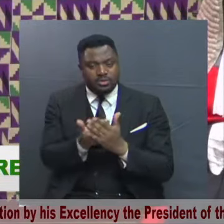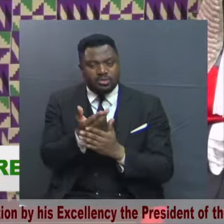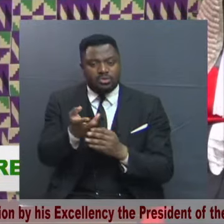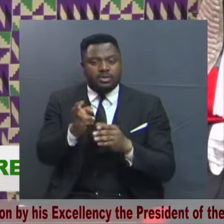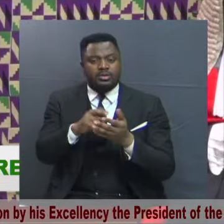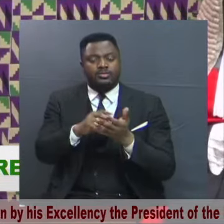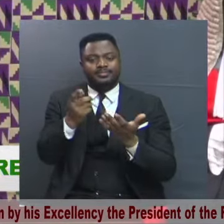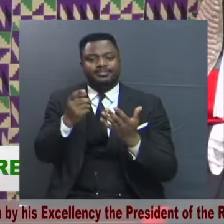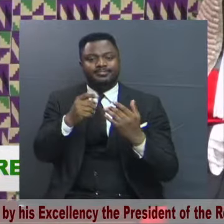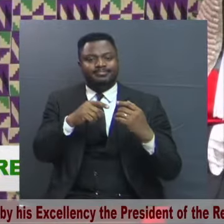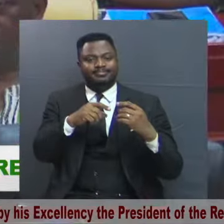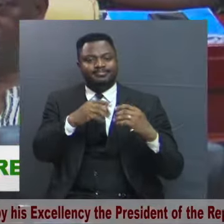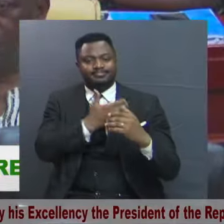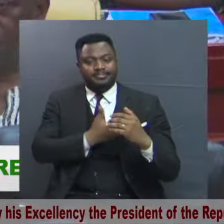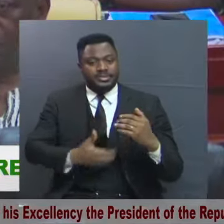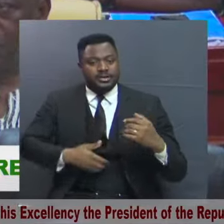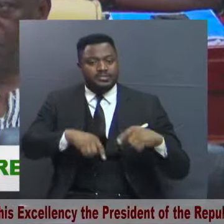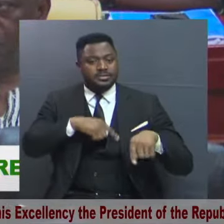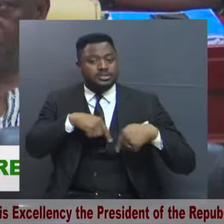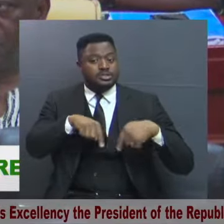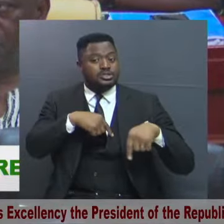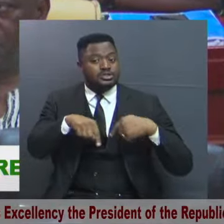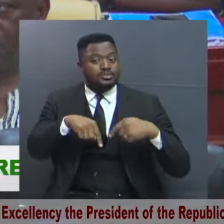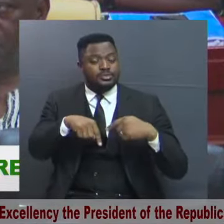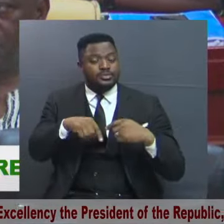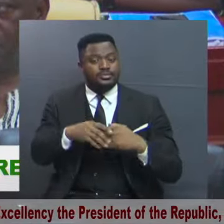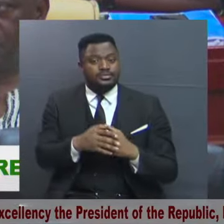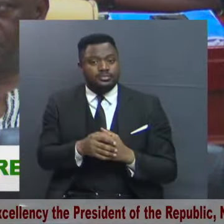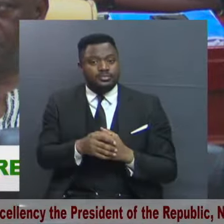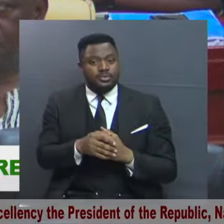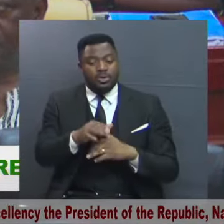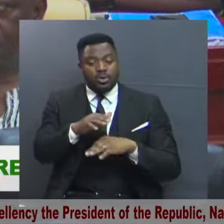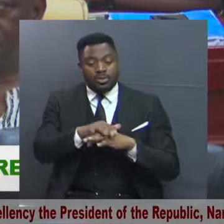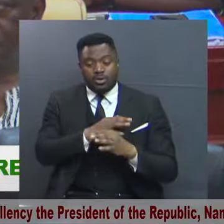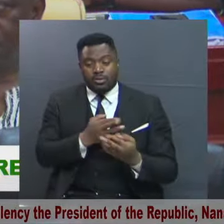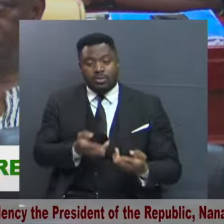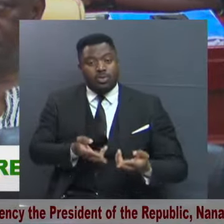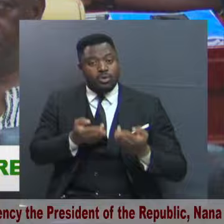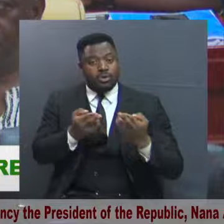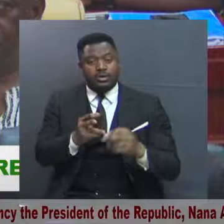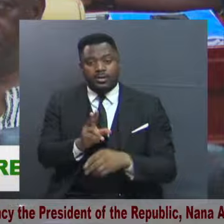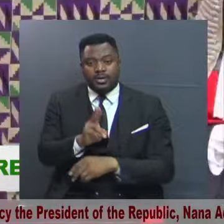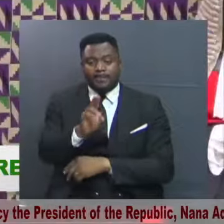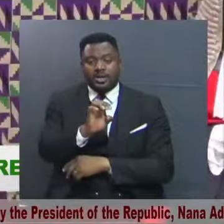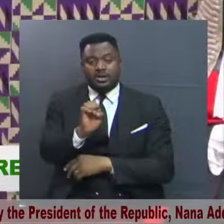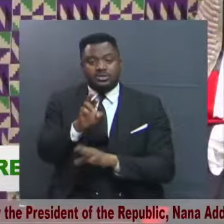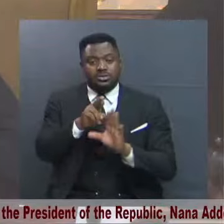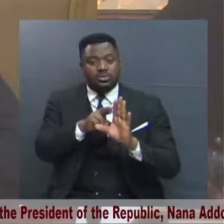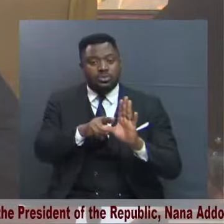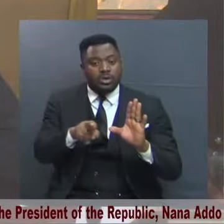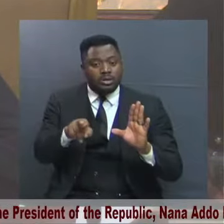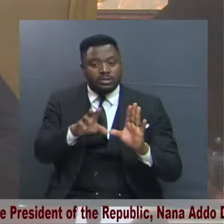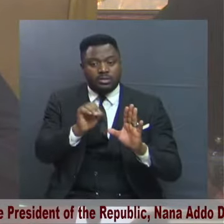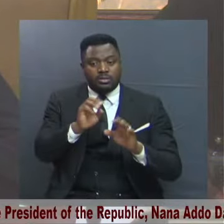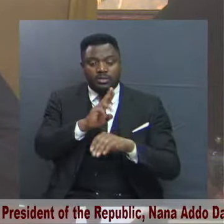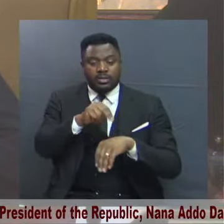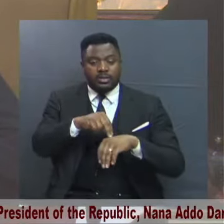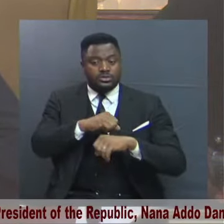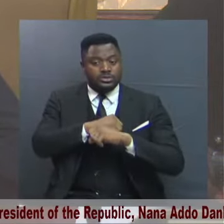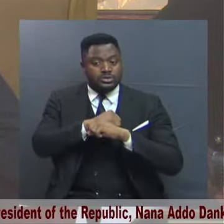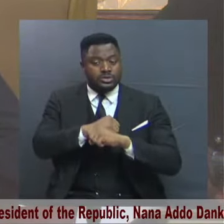chiefy dispute on the recommendation of the Upper East Regional and National